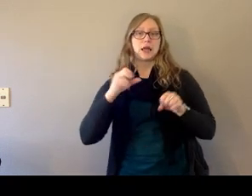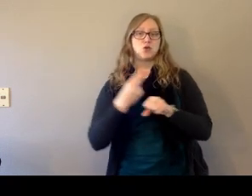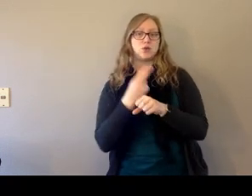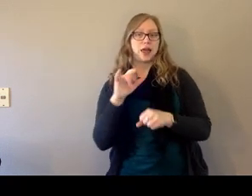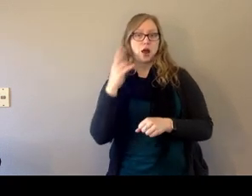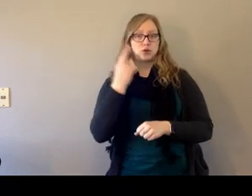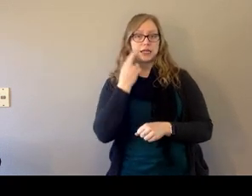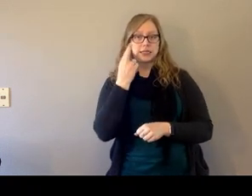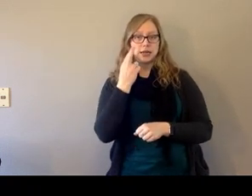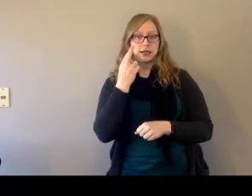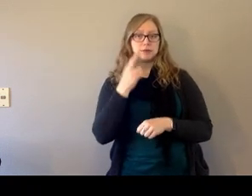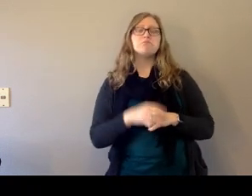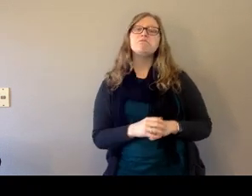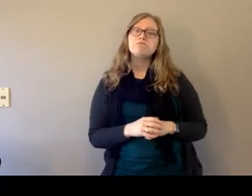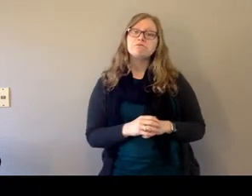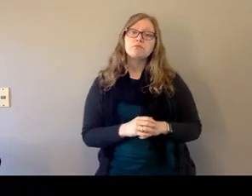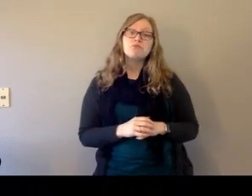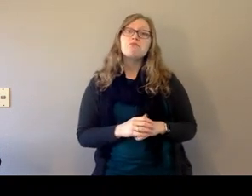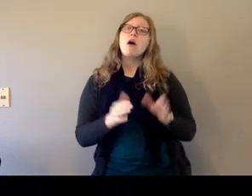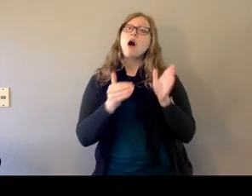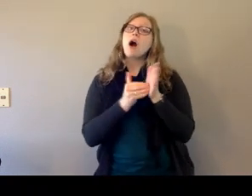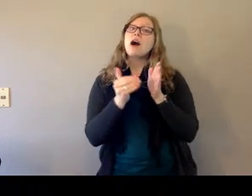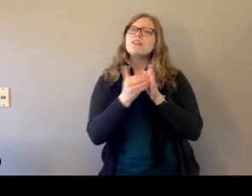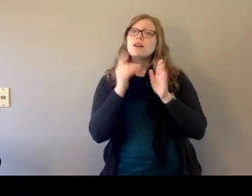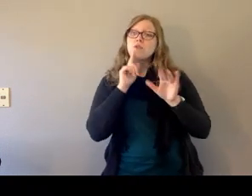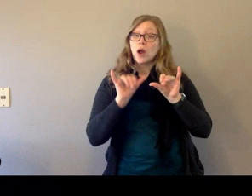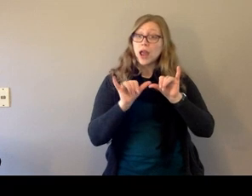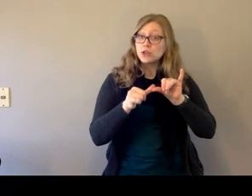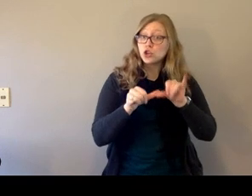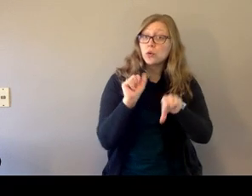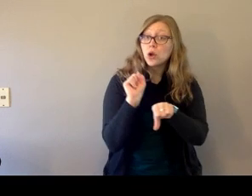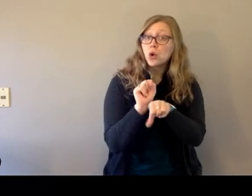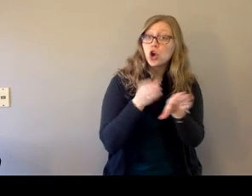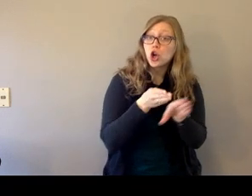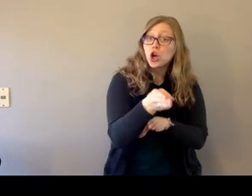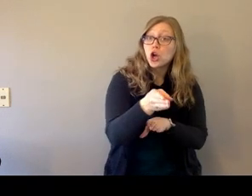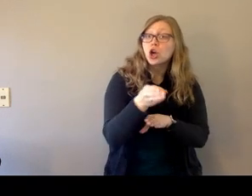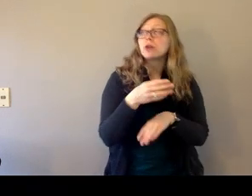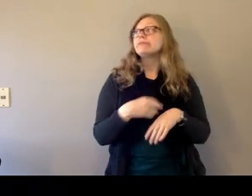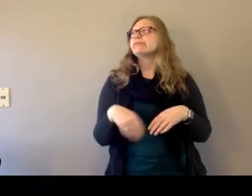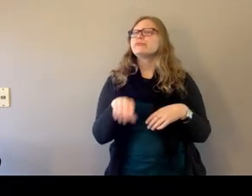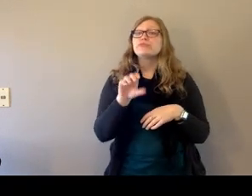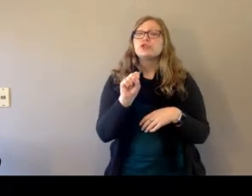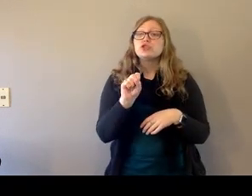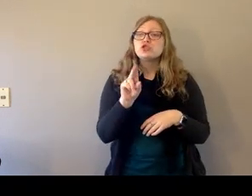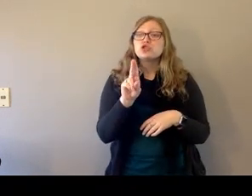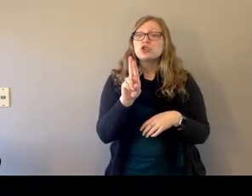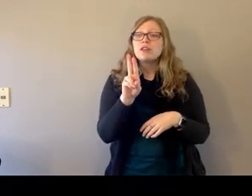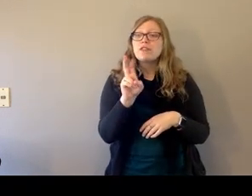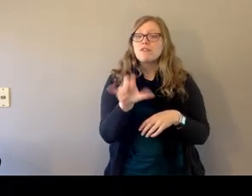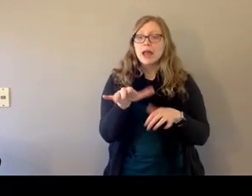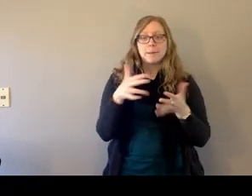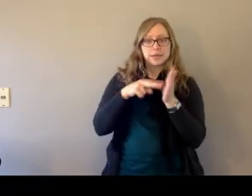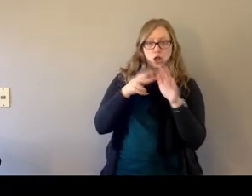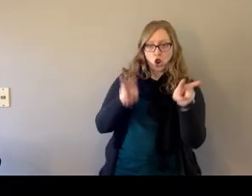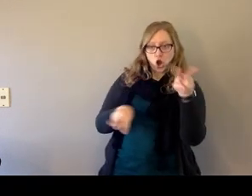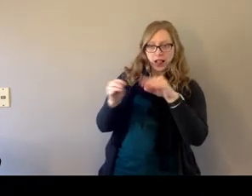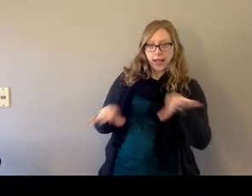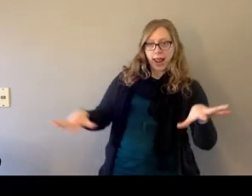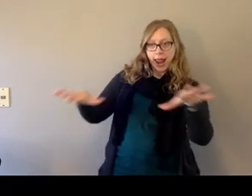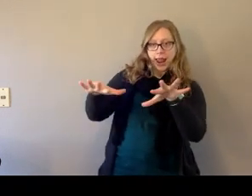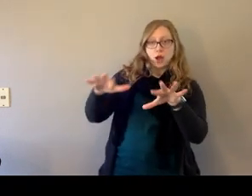So it's not uncommon when you're doing engineering or surveying or different things for construction that you have to